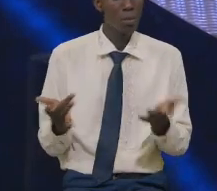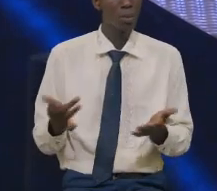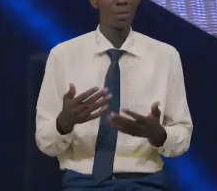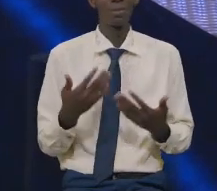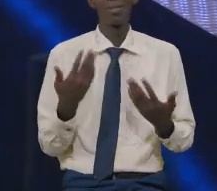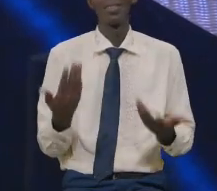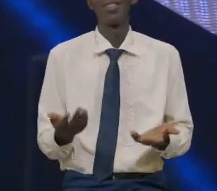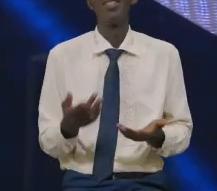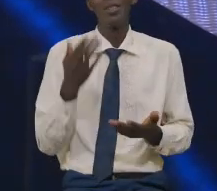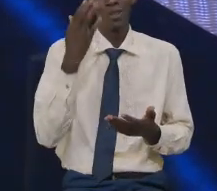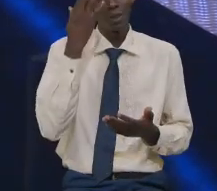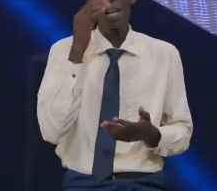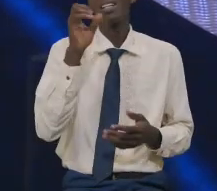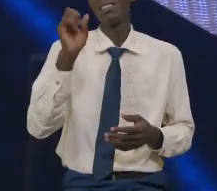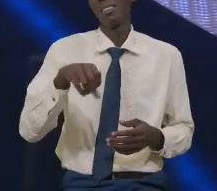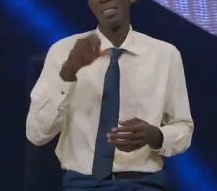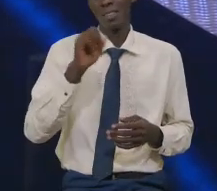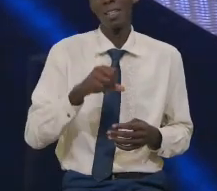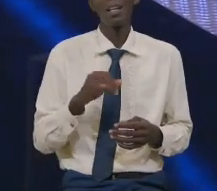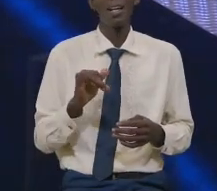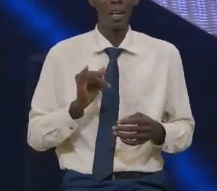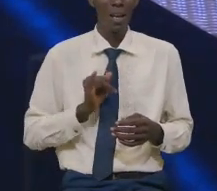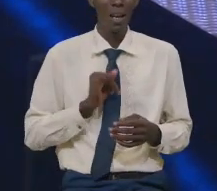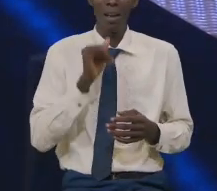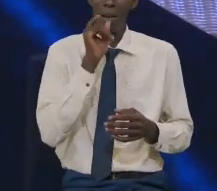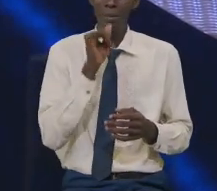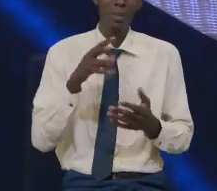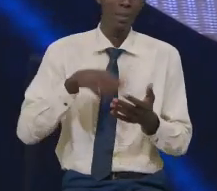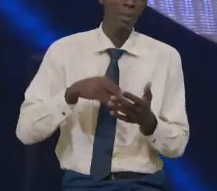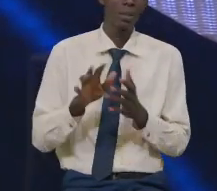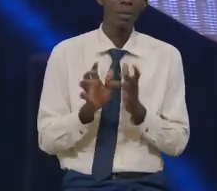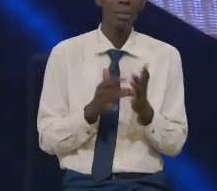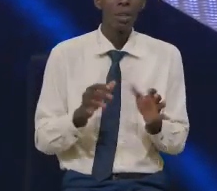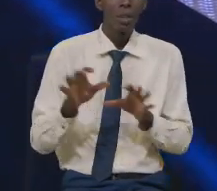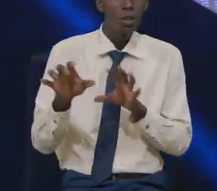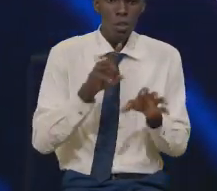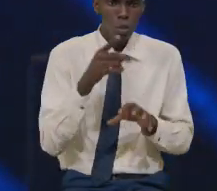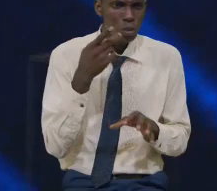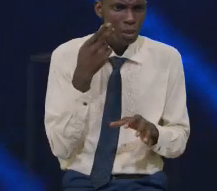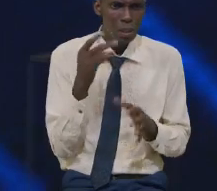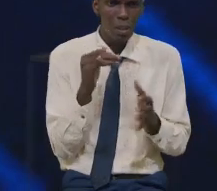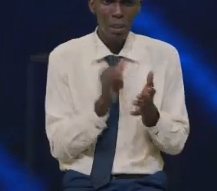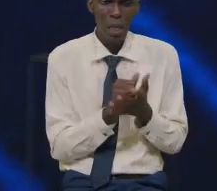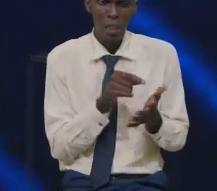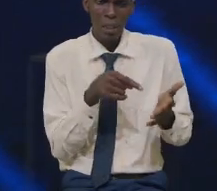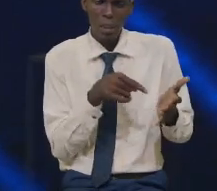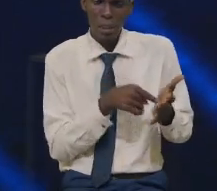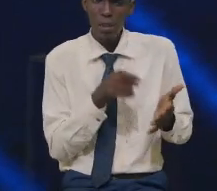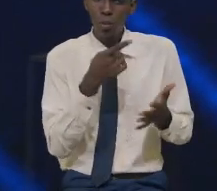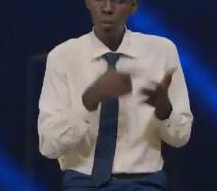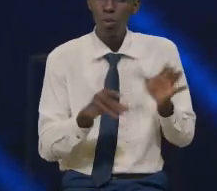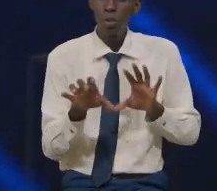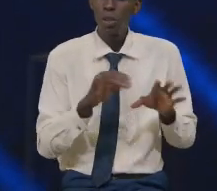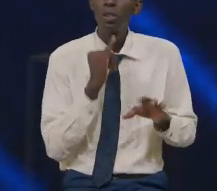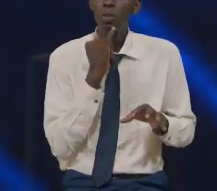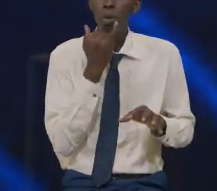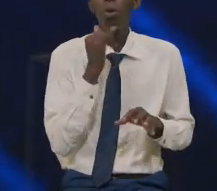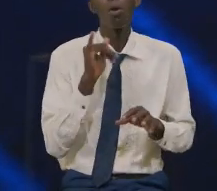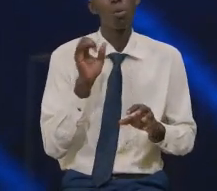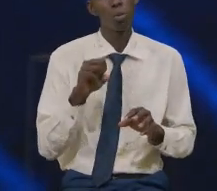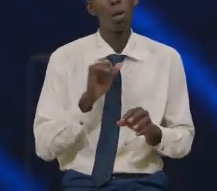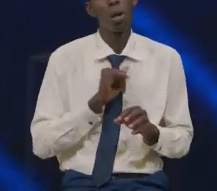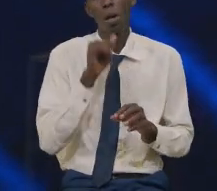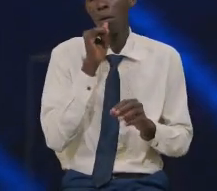him suggestion, I've been reading the Bible. Did you see that this is wrong? Yes, yes, I'm really